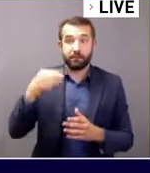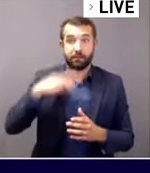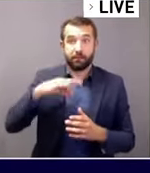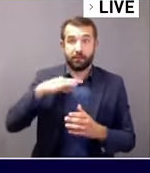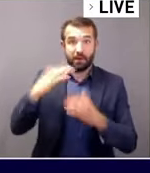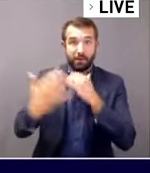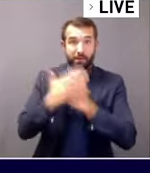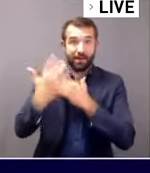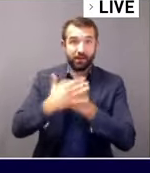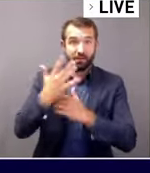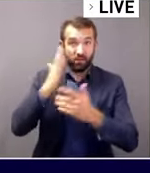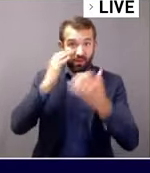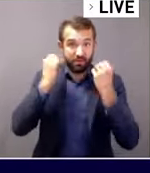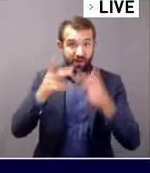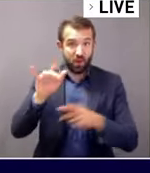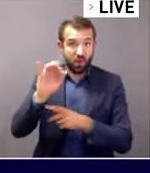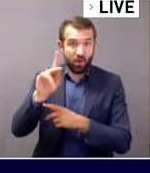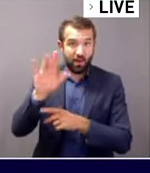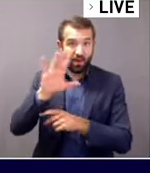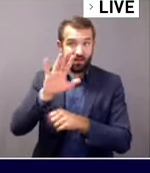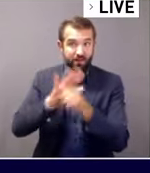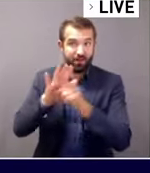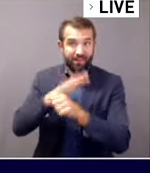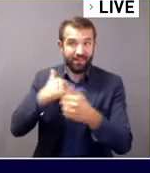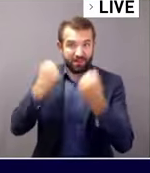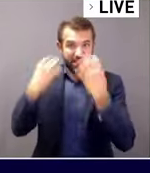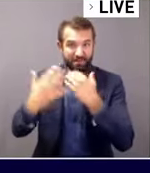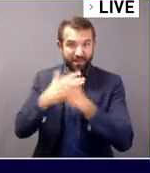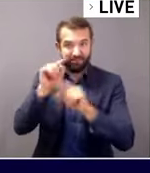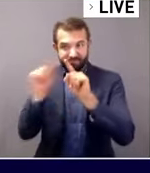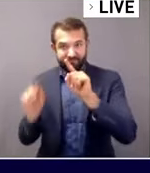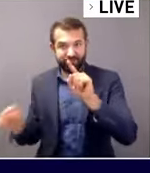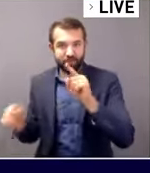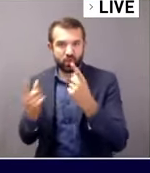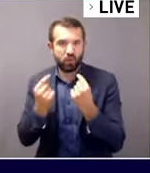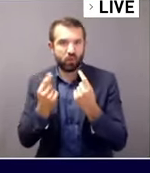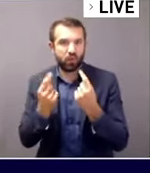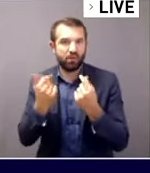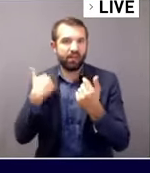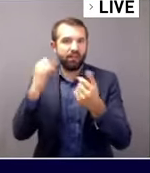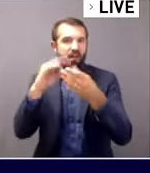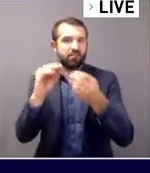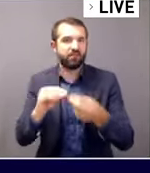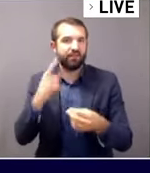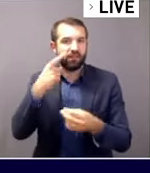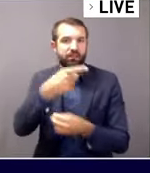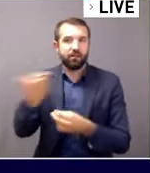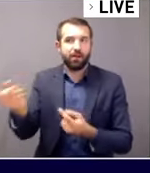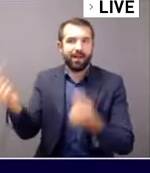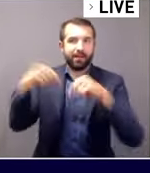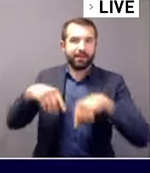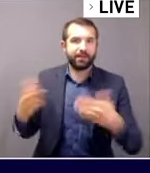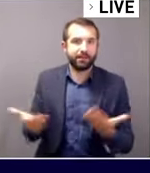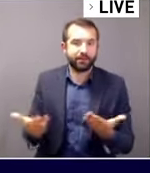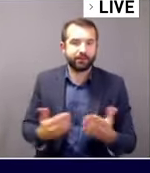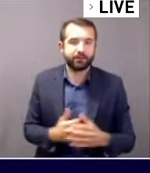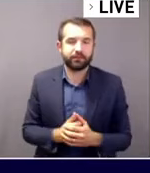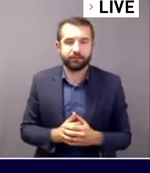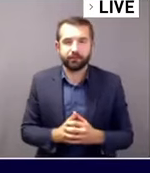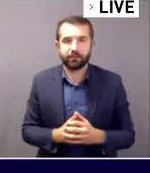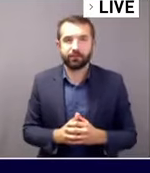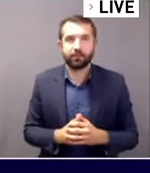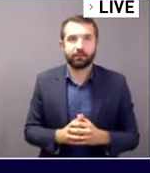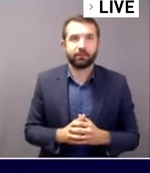Dustin, my message for folks who are wanting to come to Maine or travel within Maine is please do